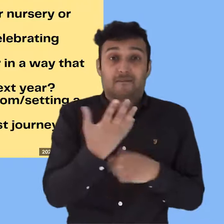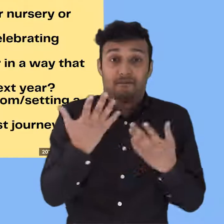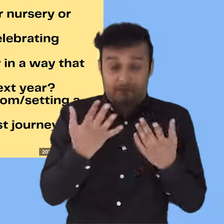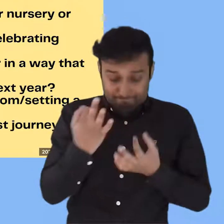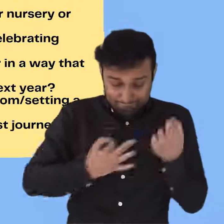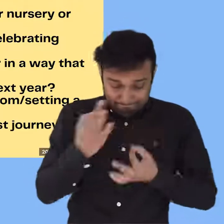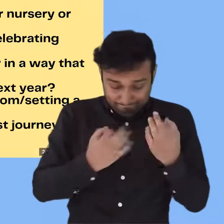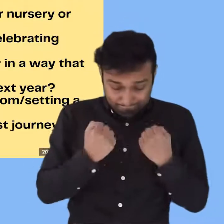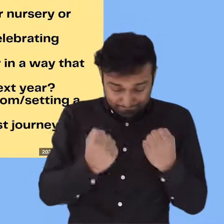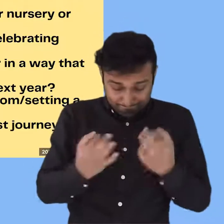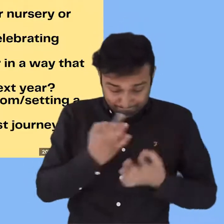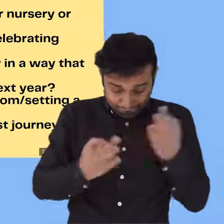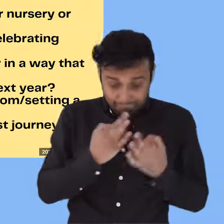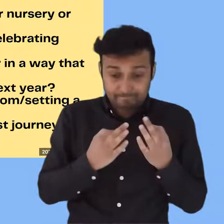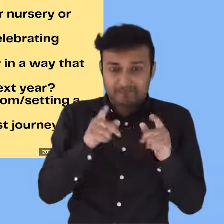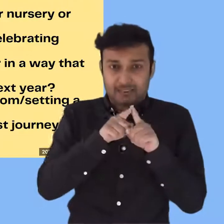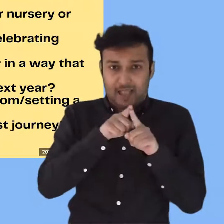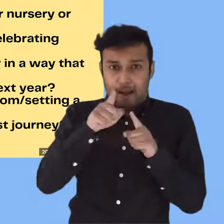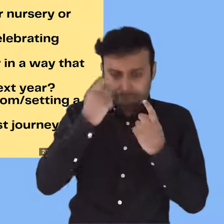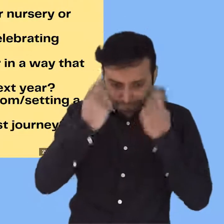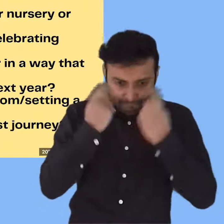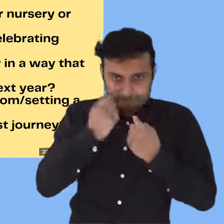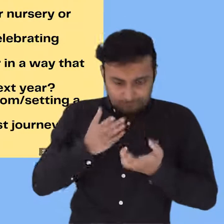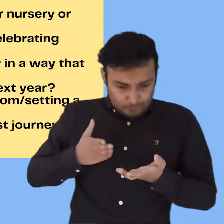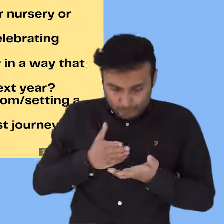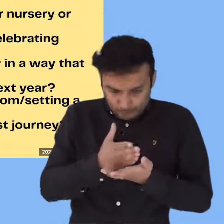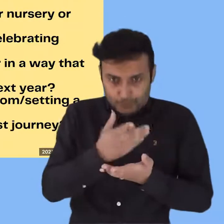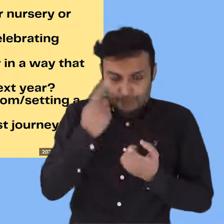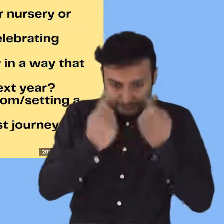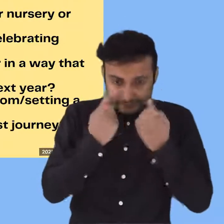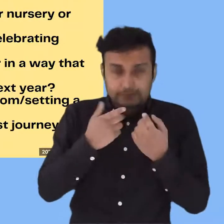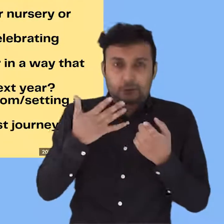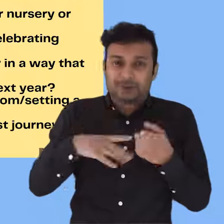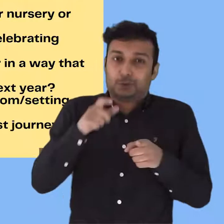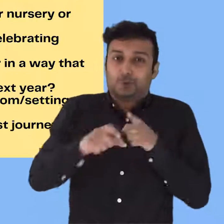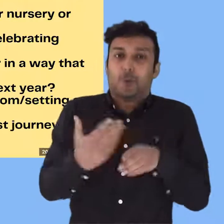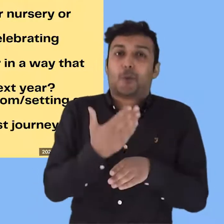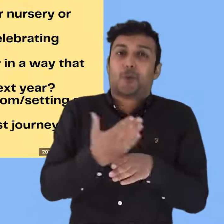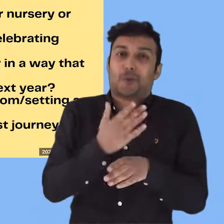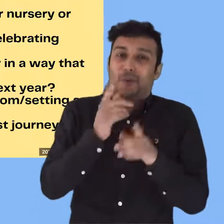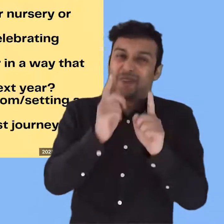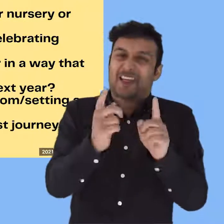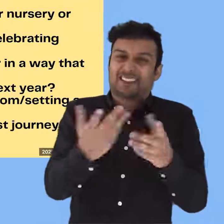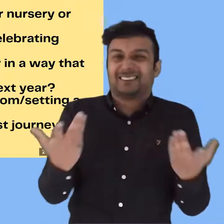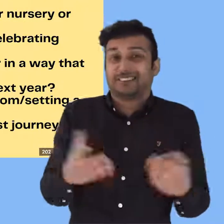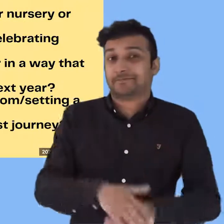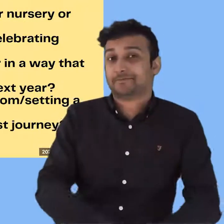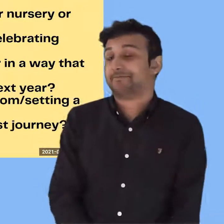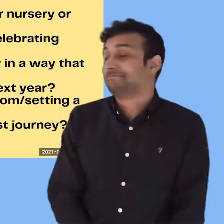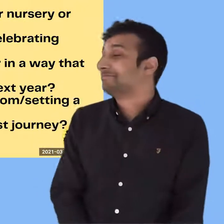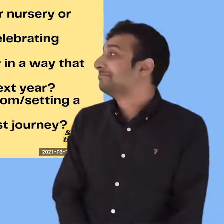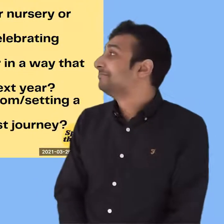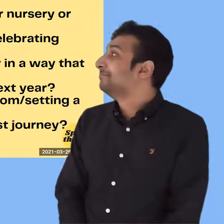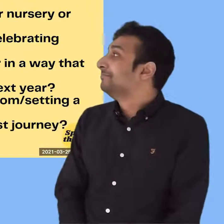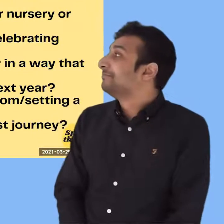that respect. So this is just a snapshot of things that you can be reflecting on, but I think it's a good place to start. Diversity and